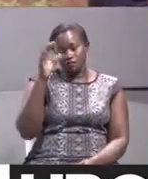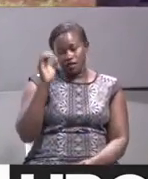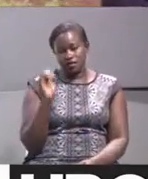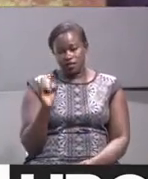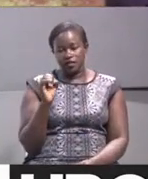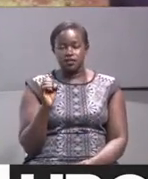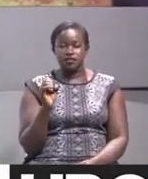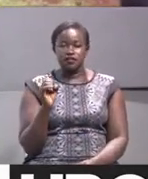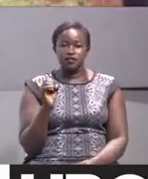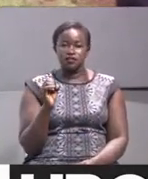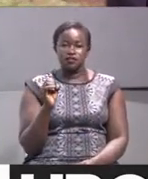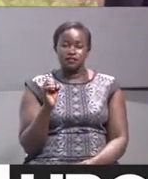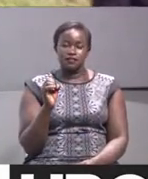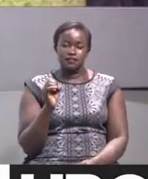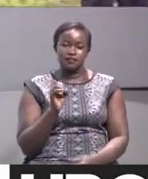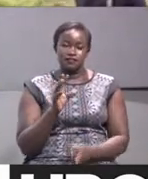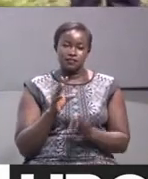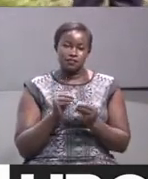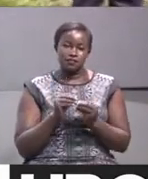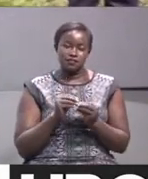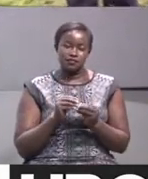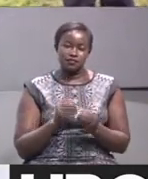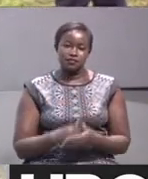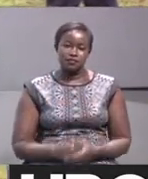Olua, UBC News.